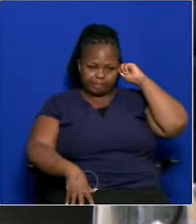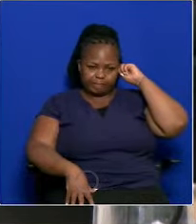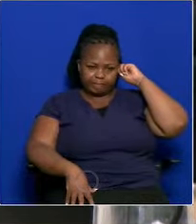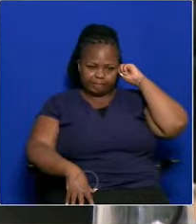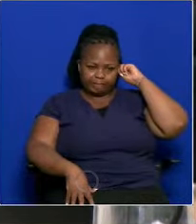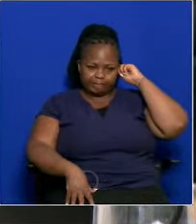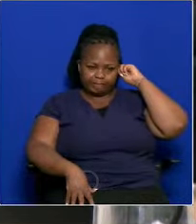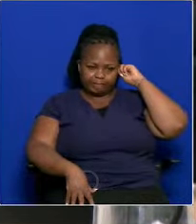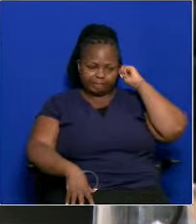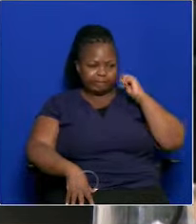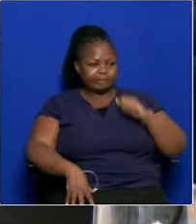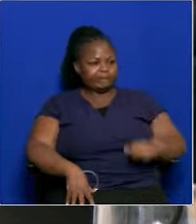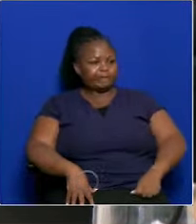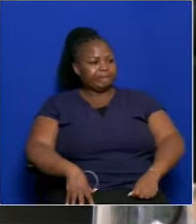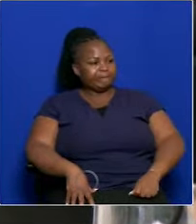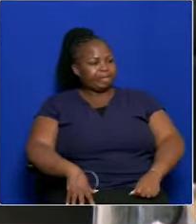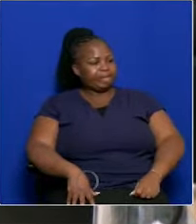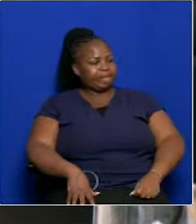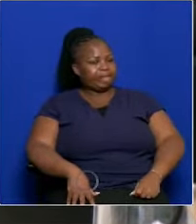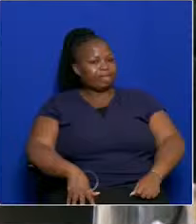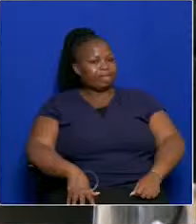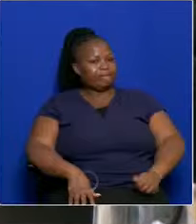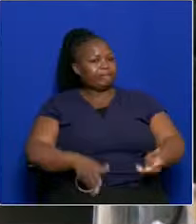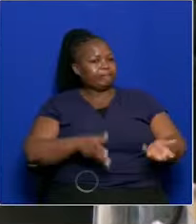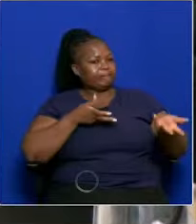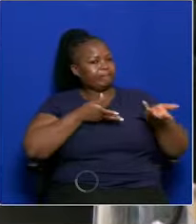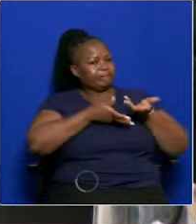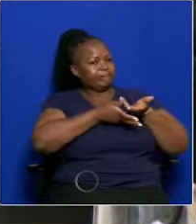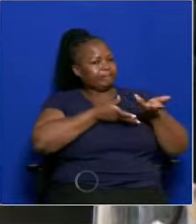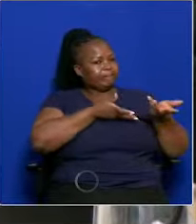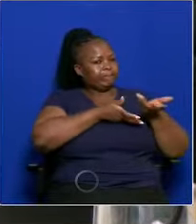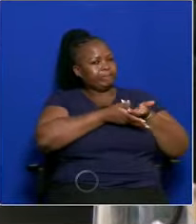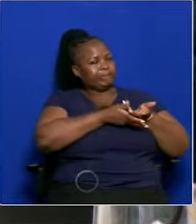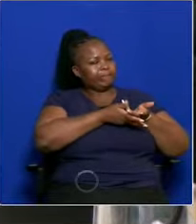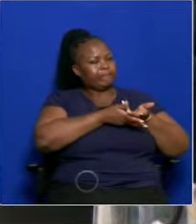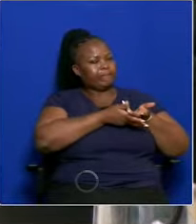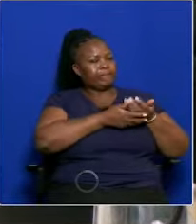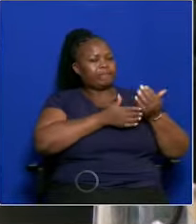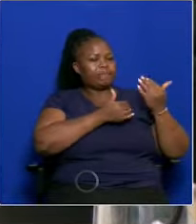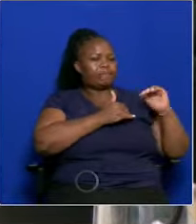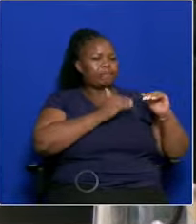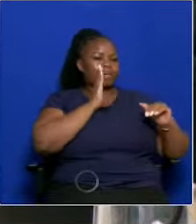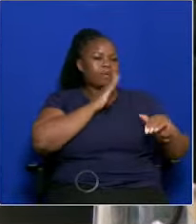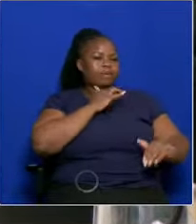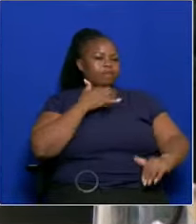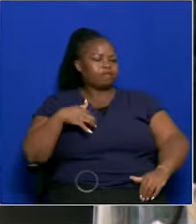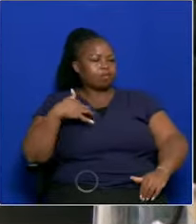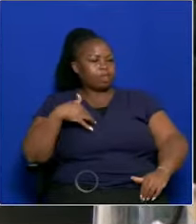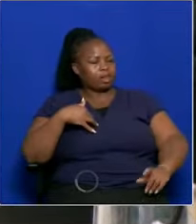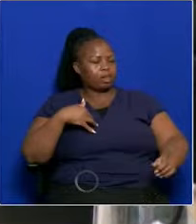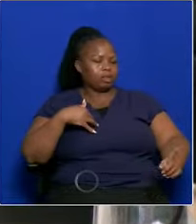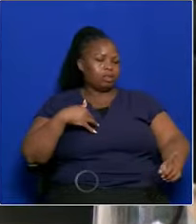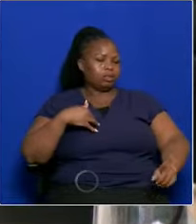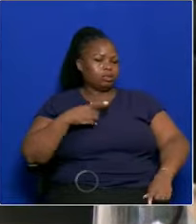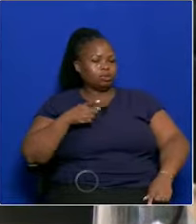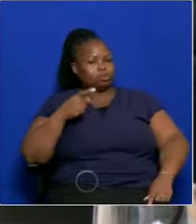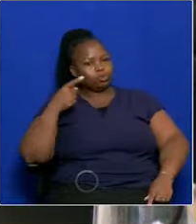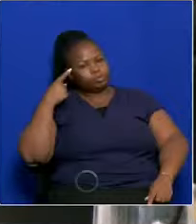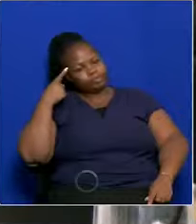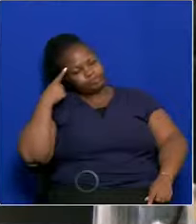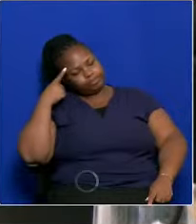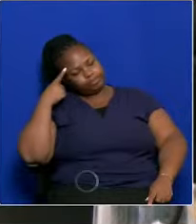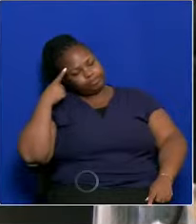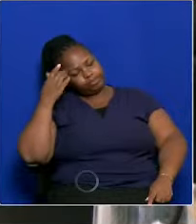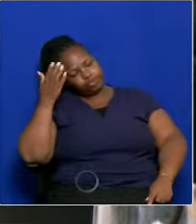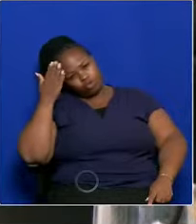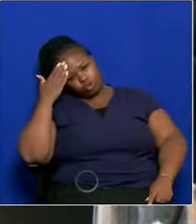the interactions were limited and informal. Do you have a sense of how many